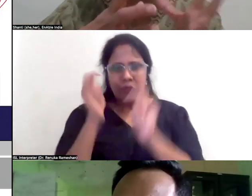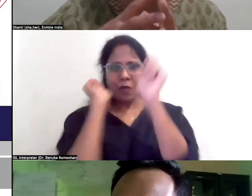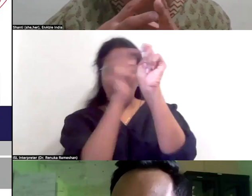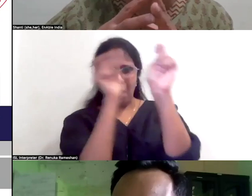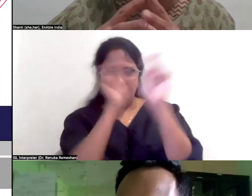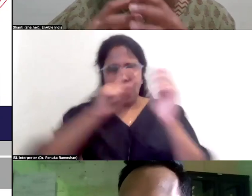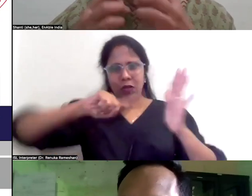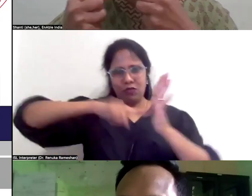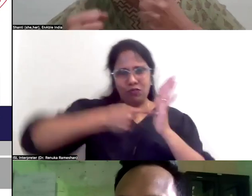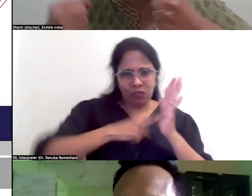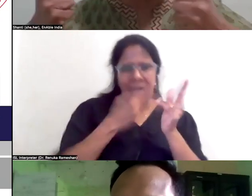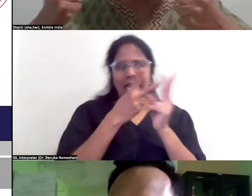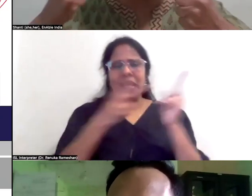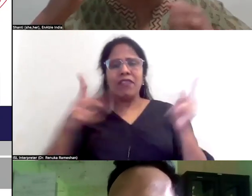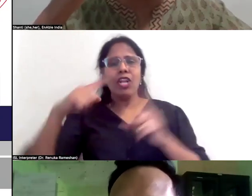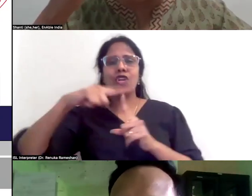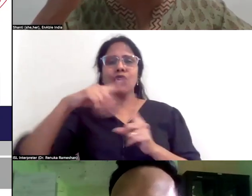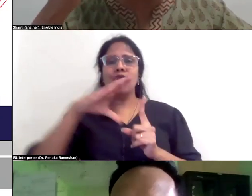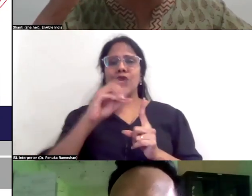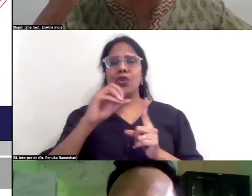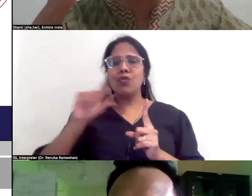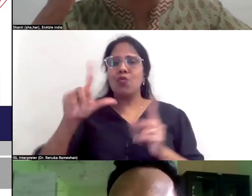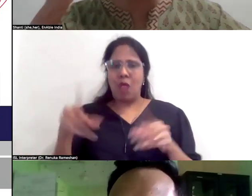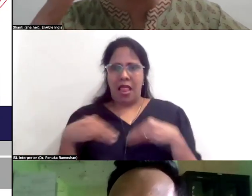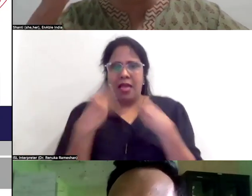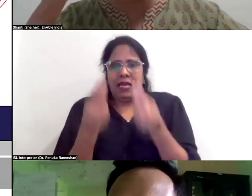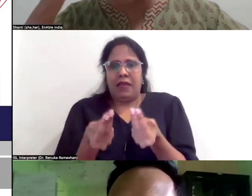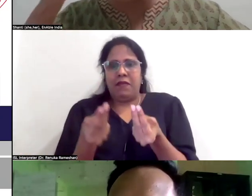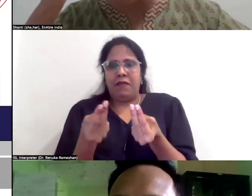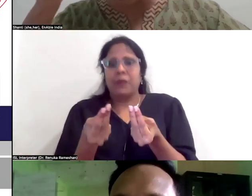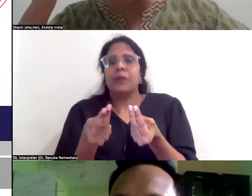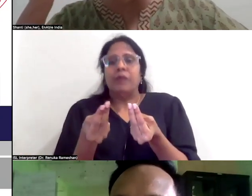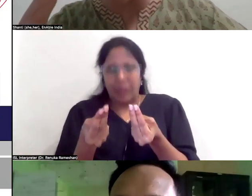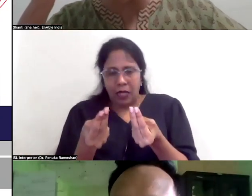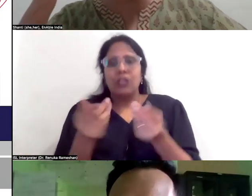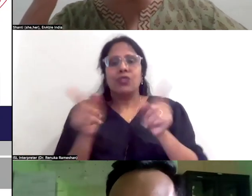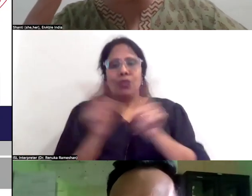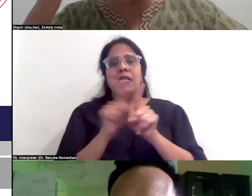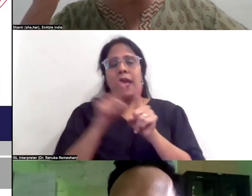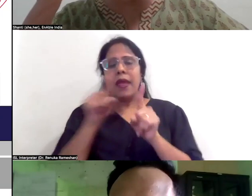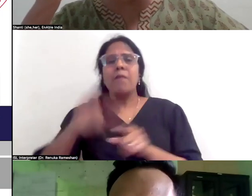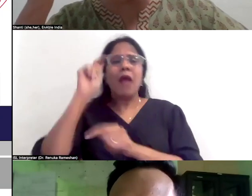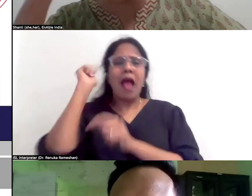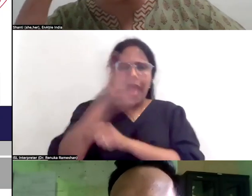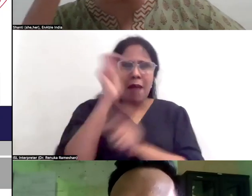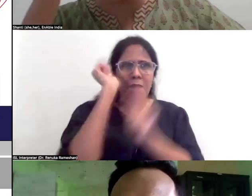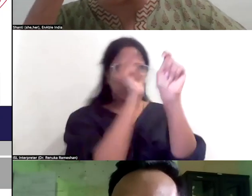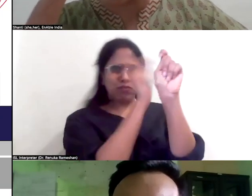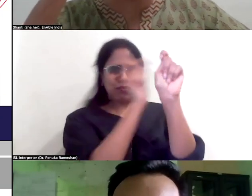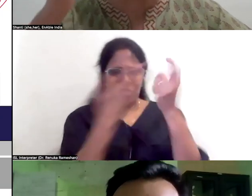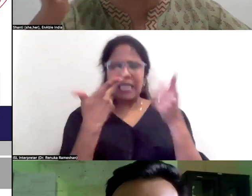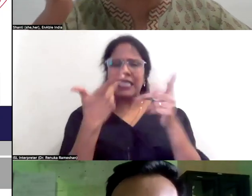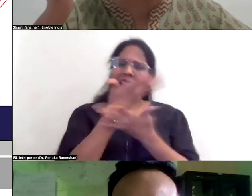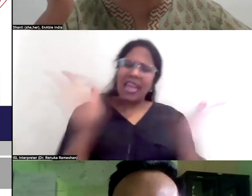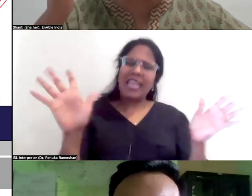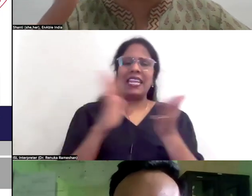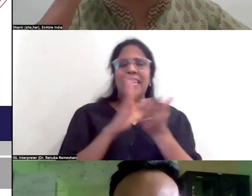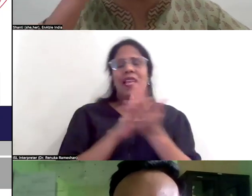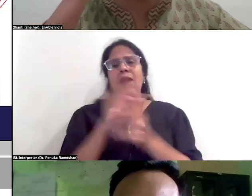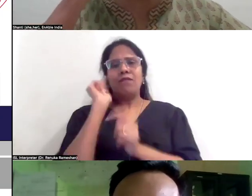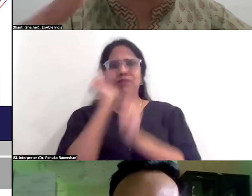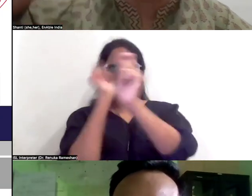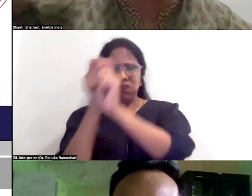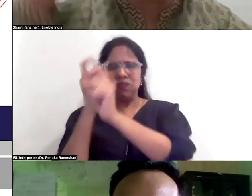screwdriver, something like that, right? For the family, it's like they've got that hammer or whatever, hatoda, even a hammer in